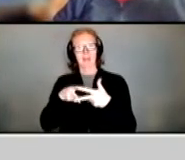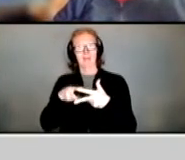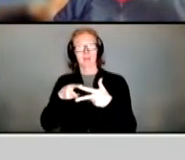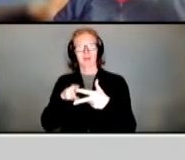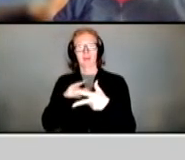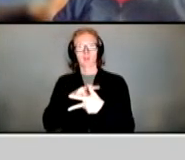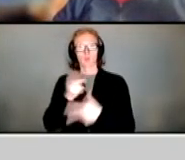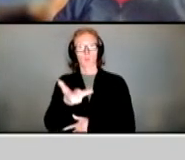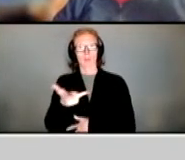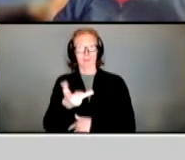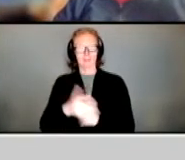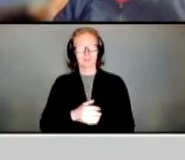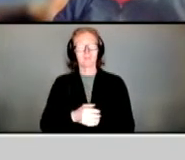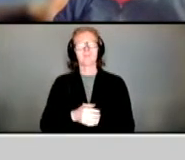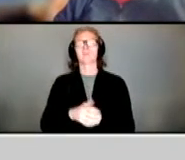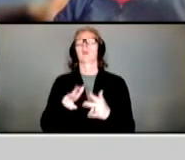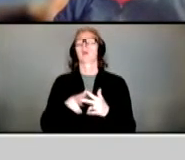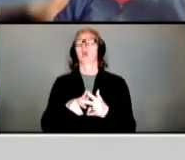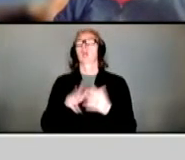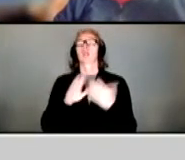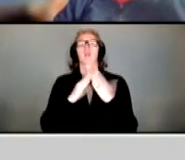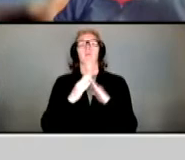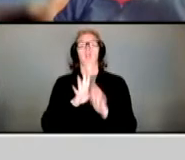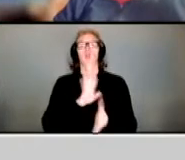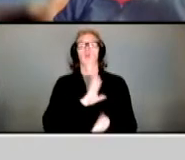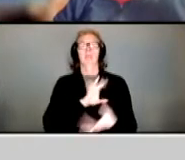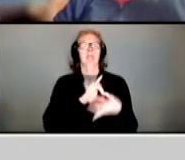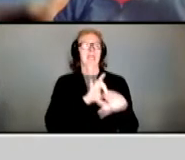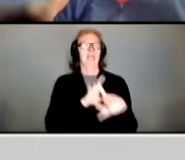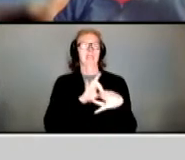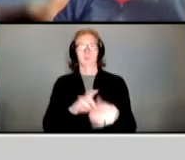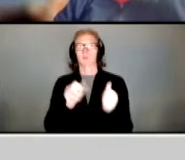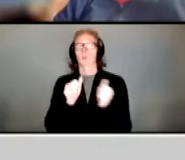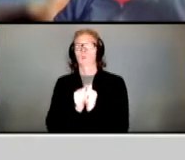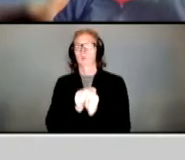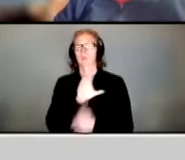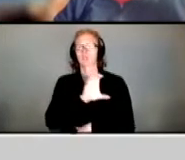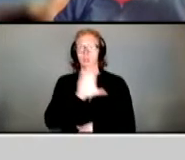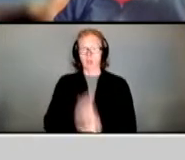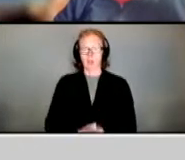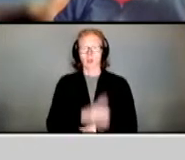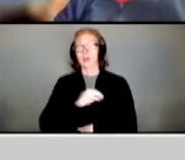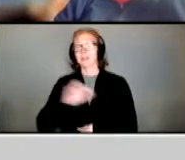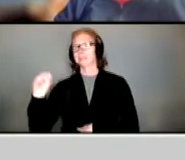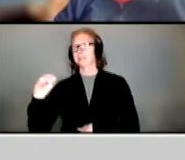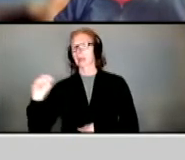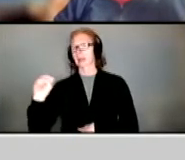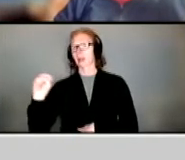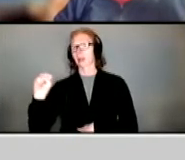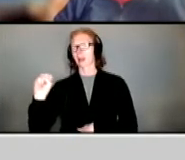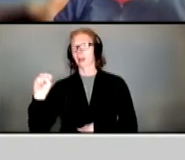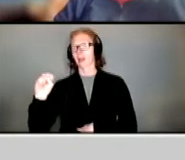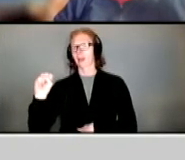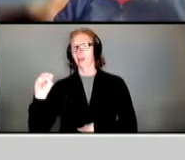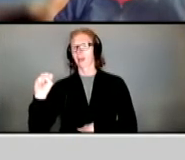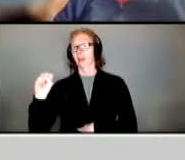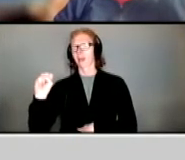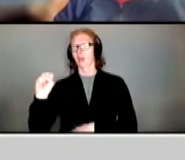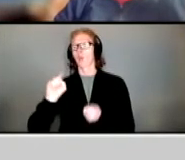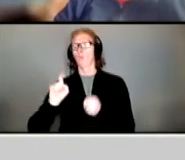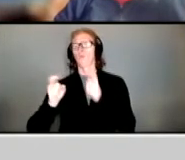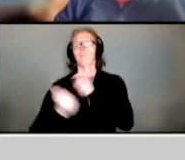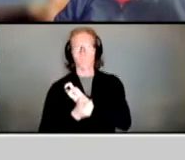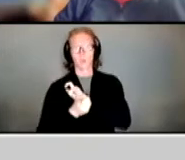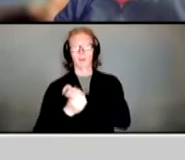extensive community engagement around police reform issues, both in Chicago and in Seattle. And they have